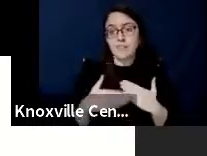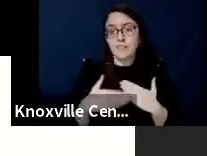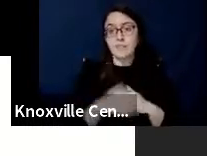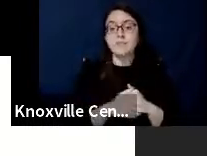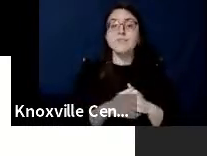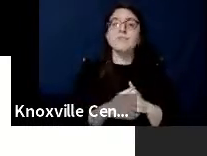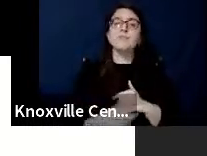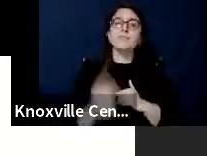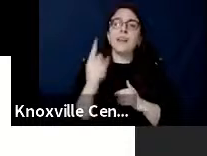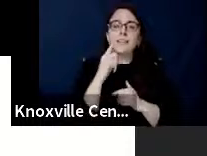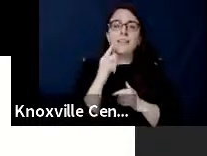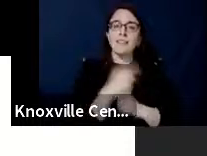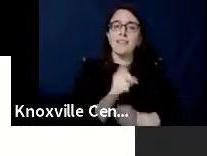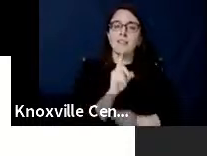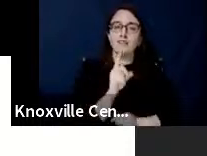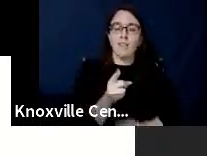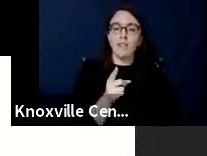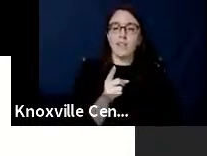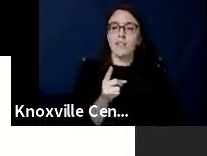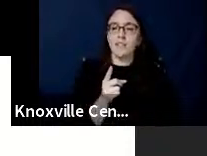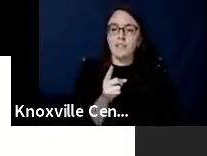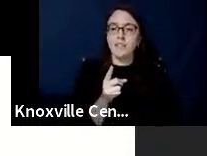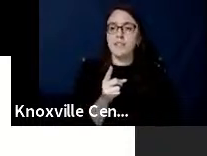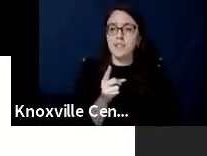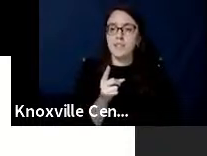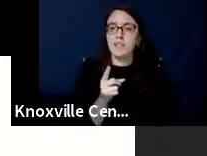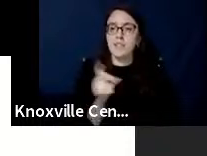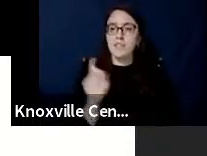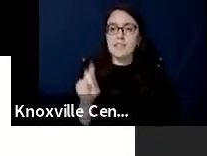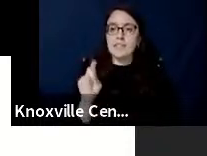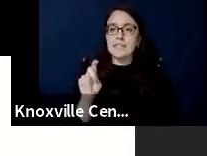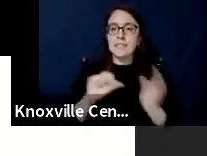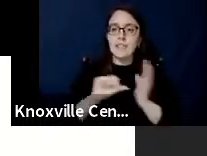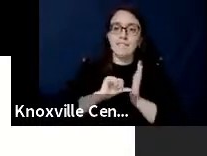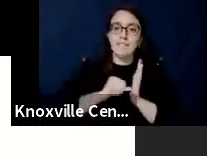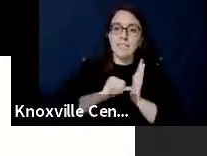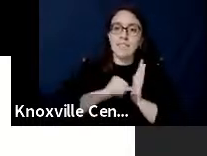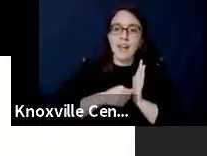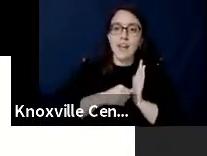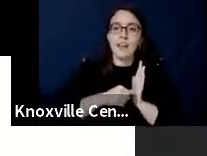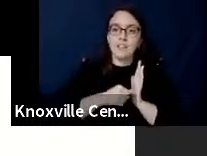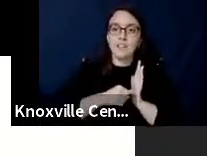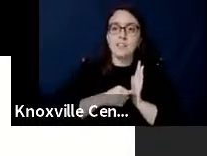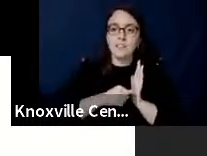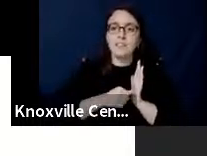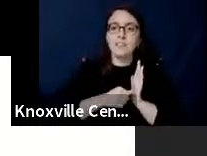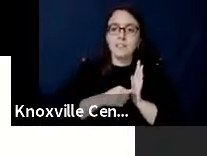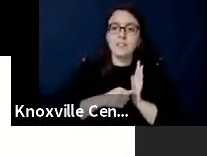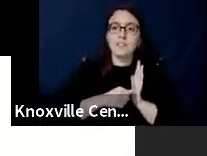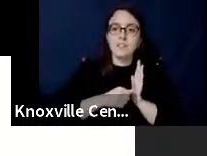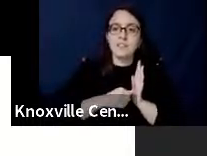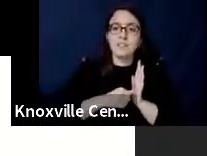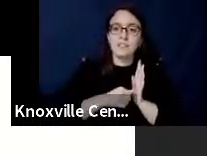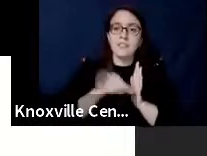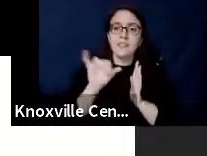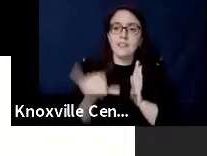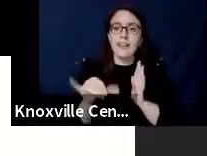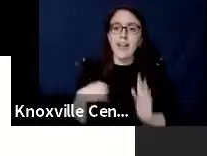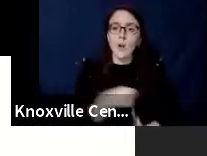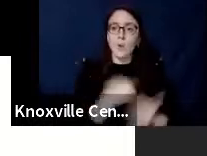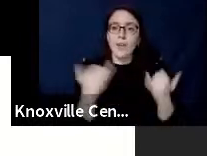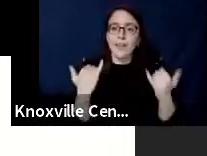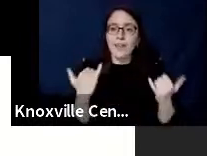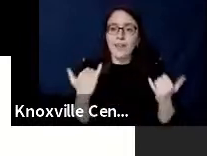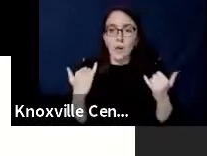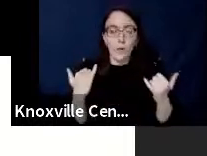So I think this is really, it needs to be emphasized that we are now